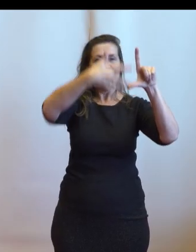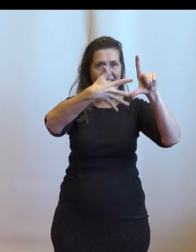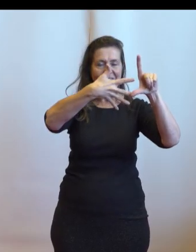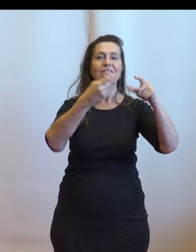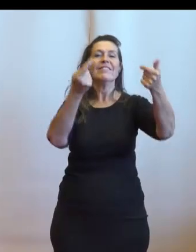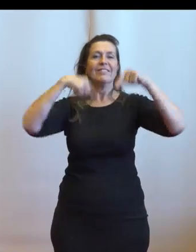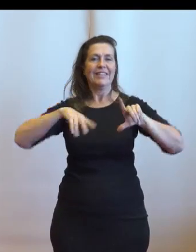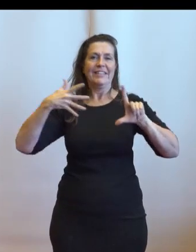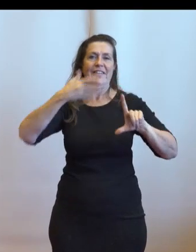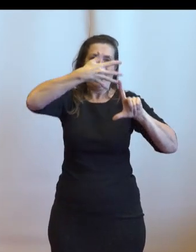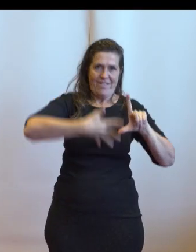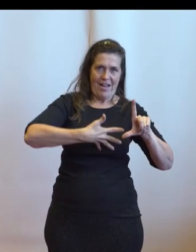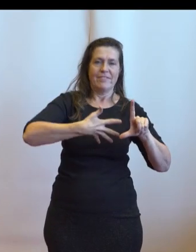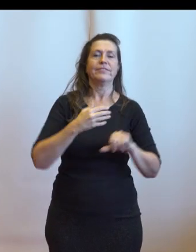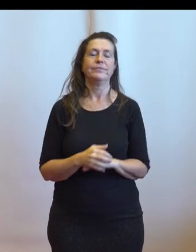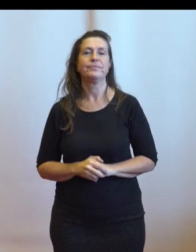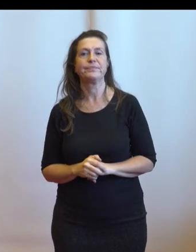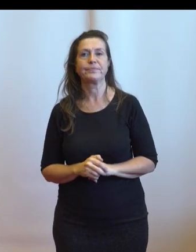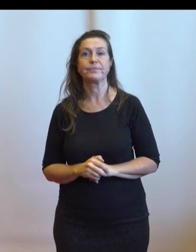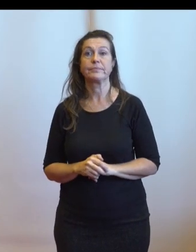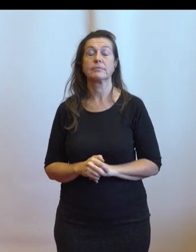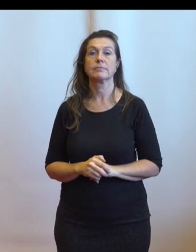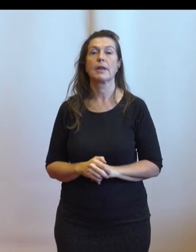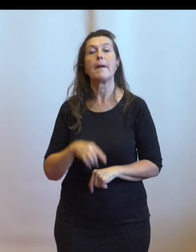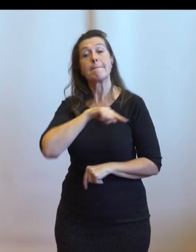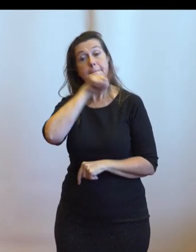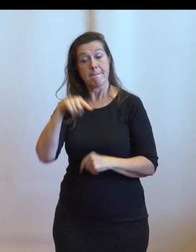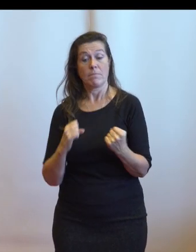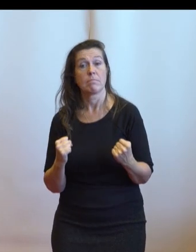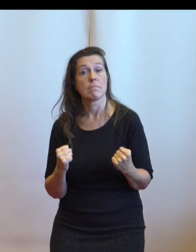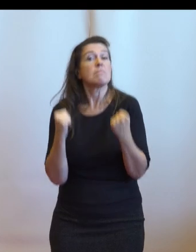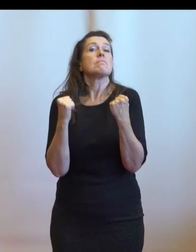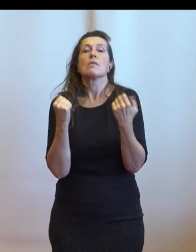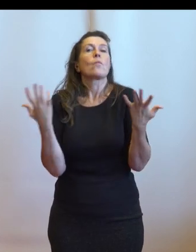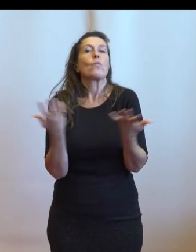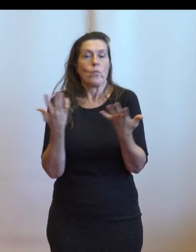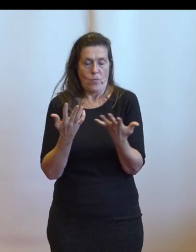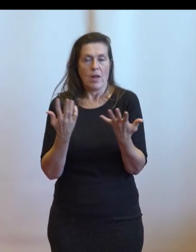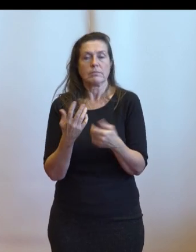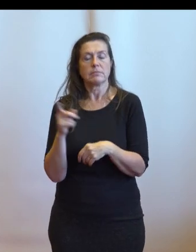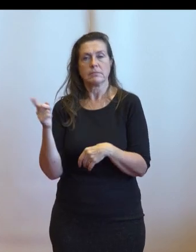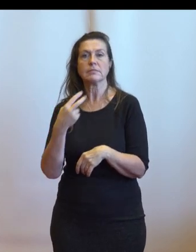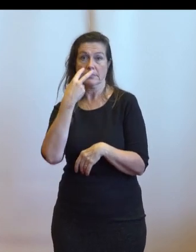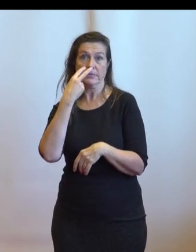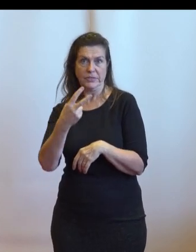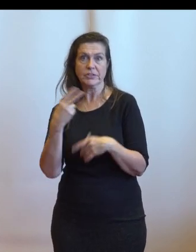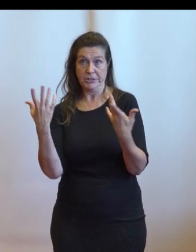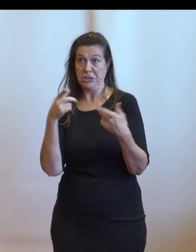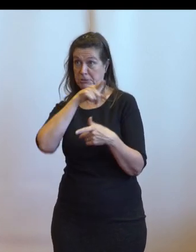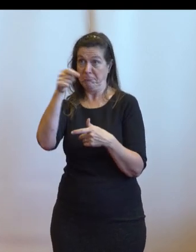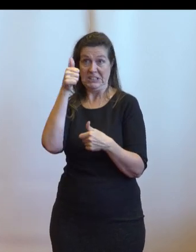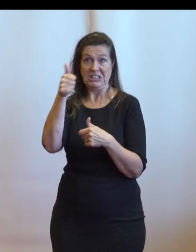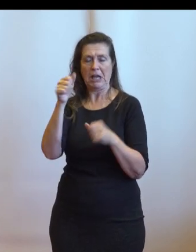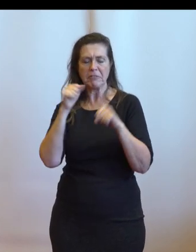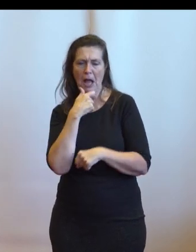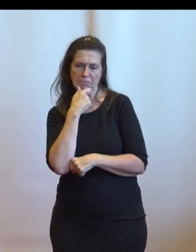So next one, please. To underpin this, rather than just going, oh, there's a chart, you can self-score yourself and work out where you are,